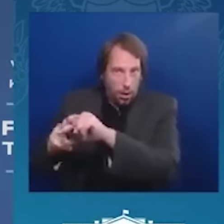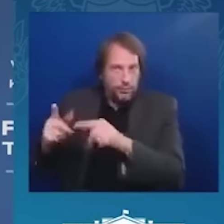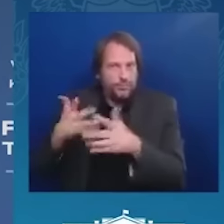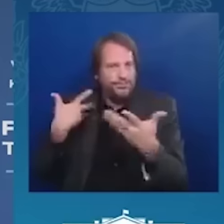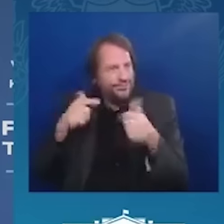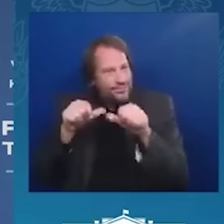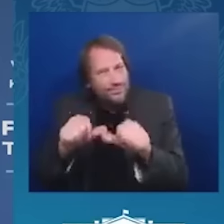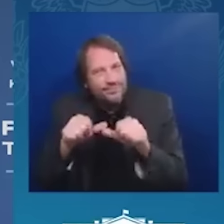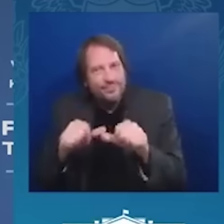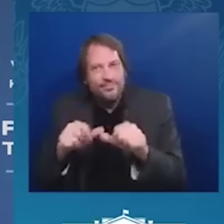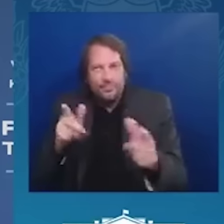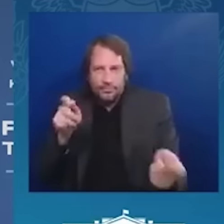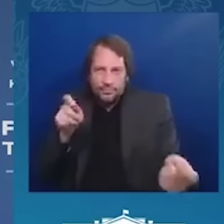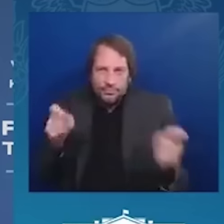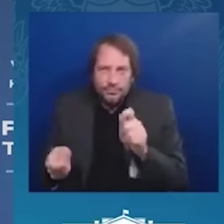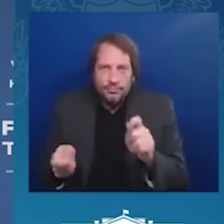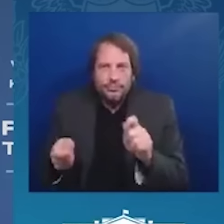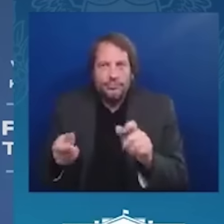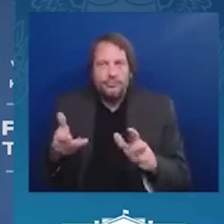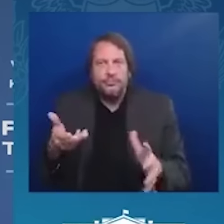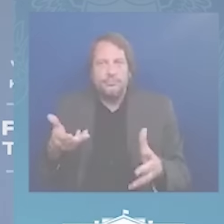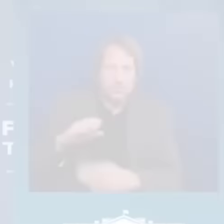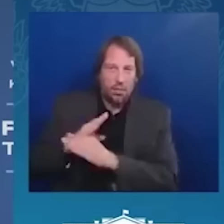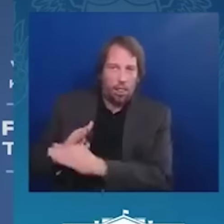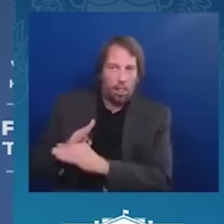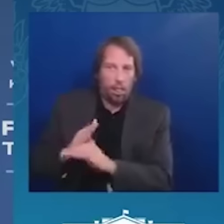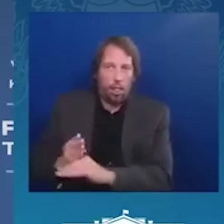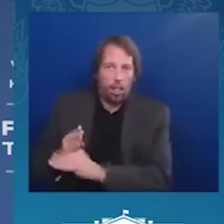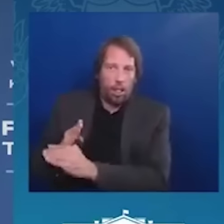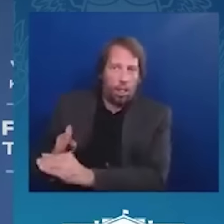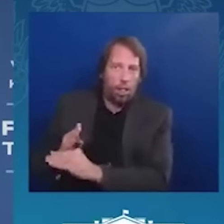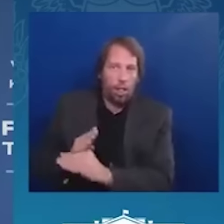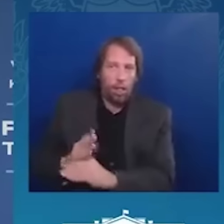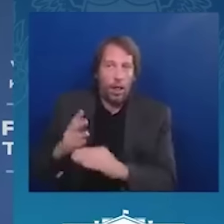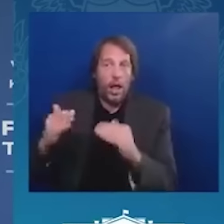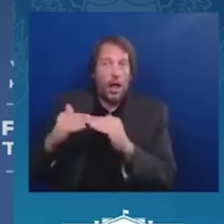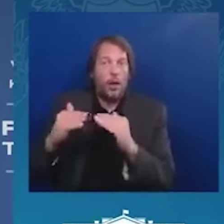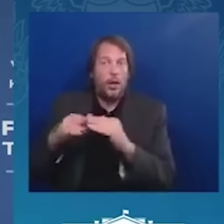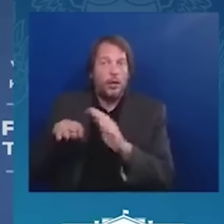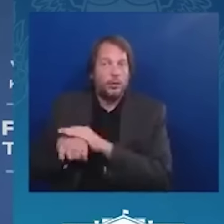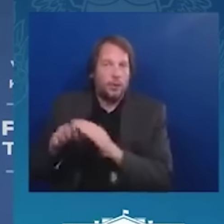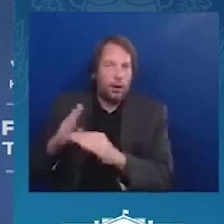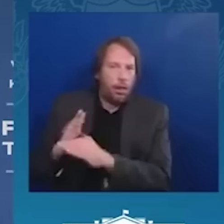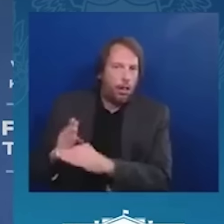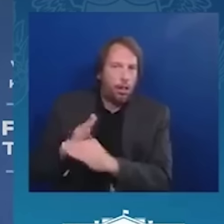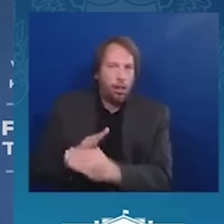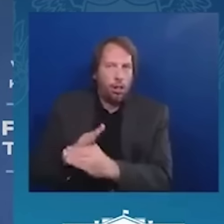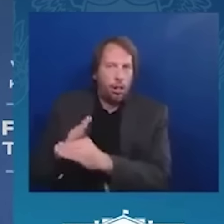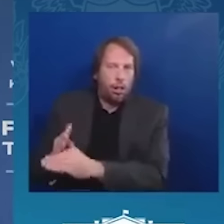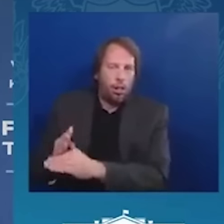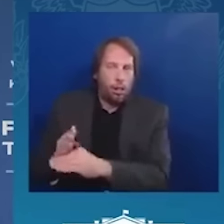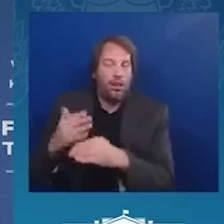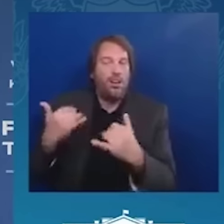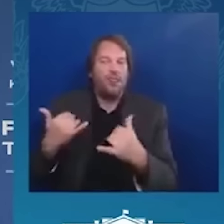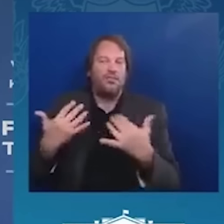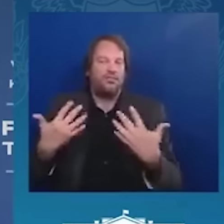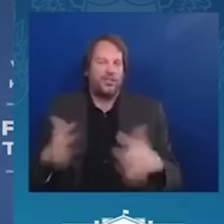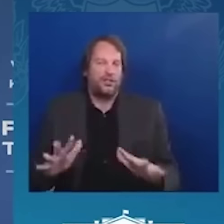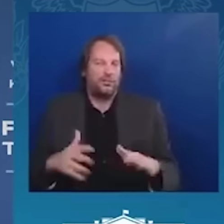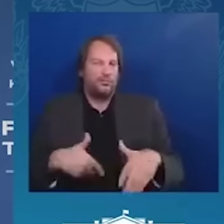D.C. real on the streets of America. We have now proposed that if you